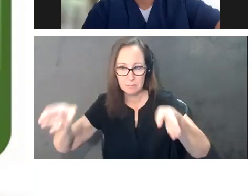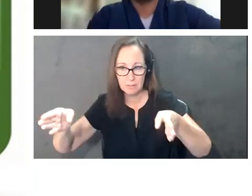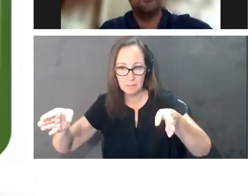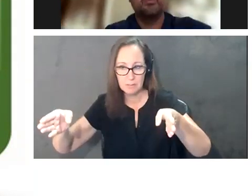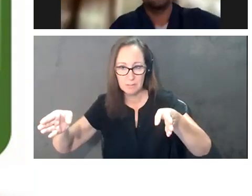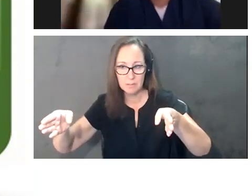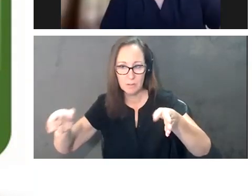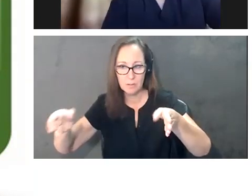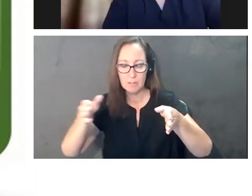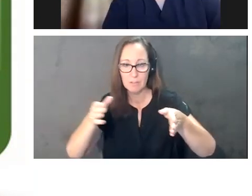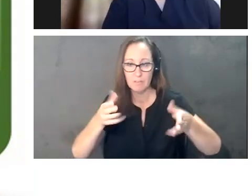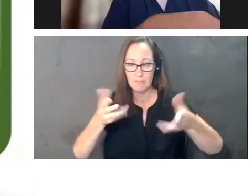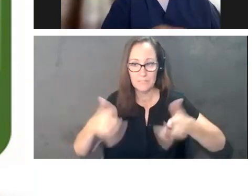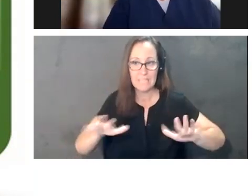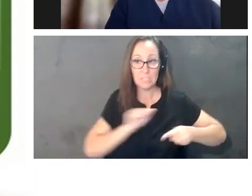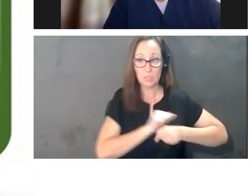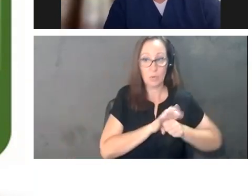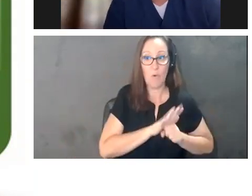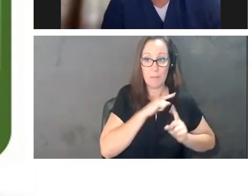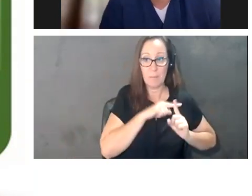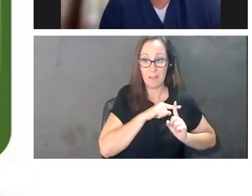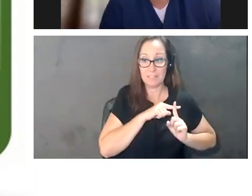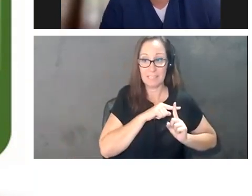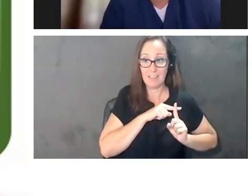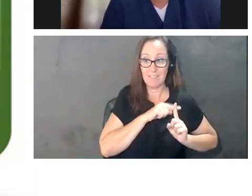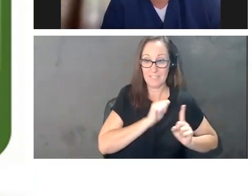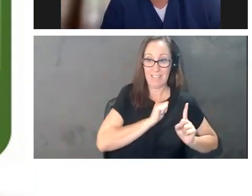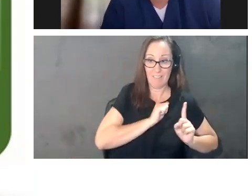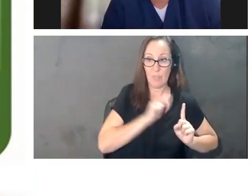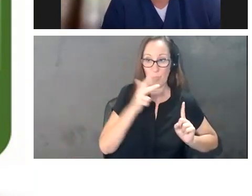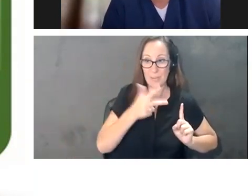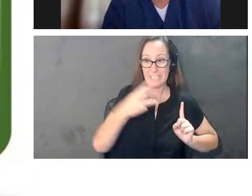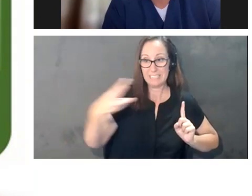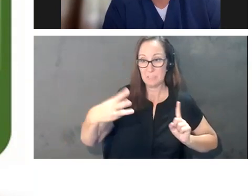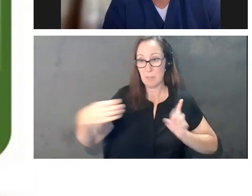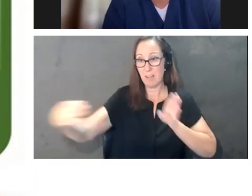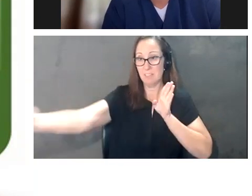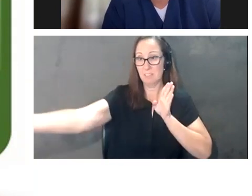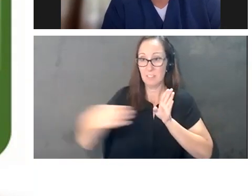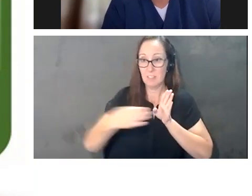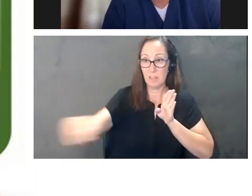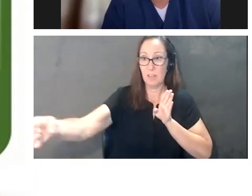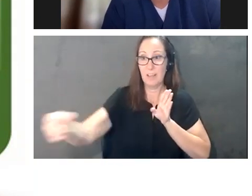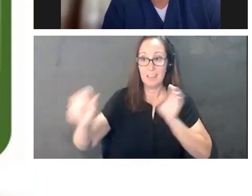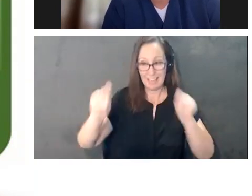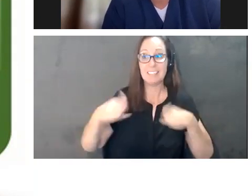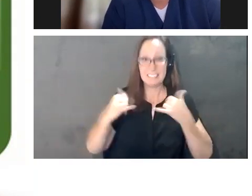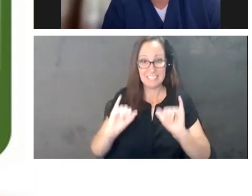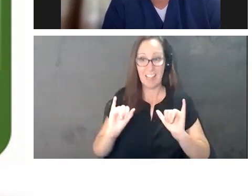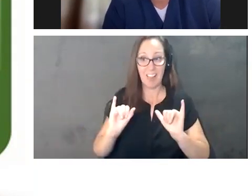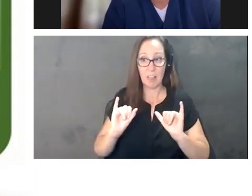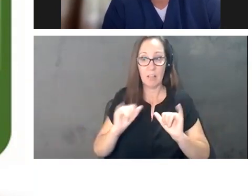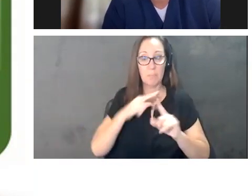COVID positive test. And so we don't recommend it after 3 months, or we